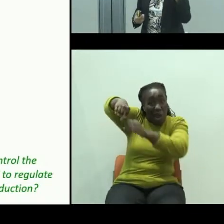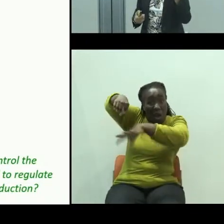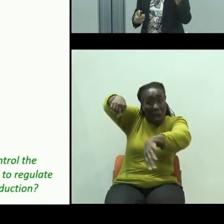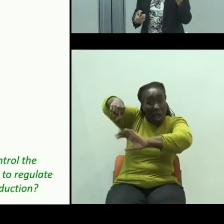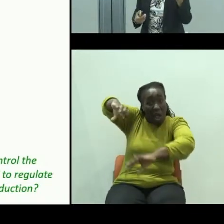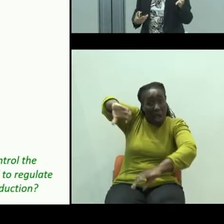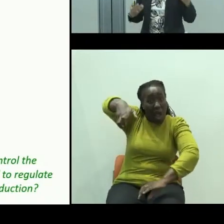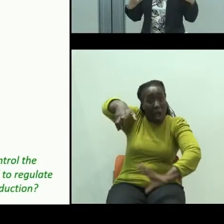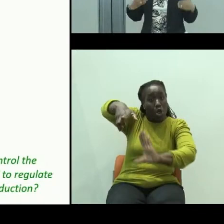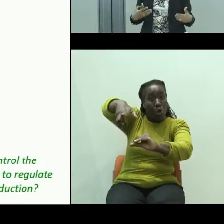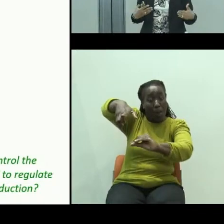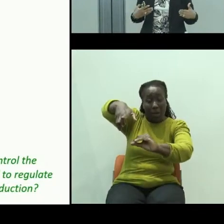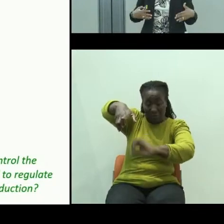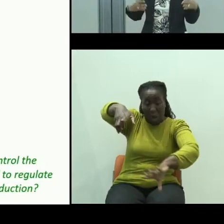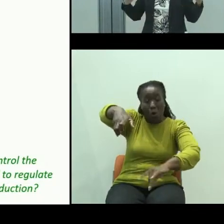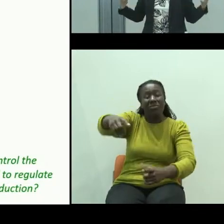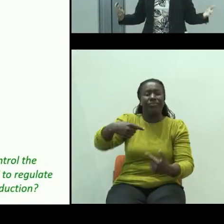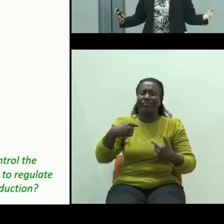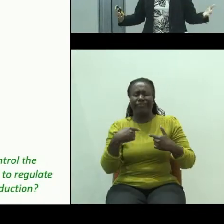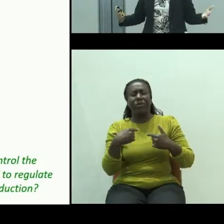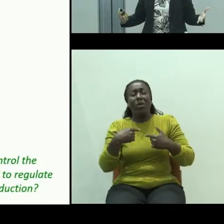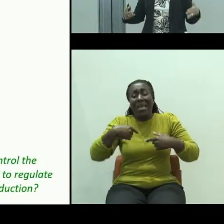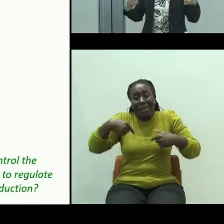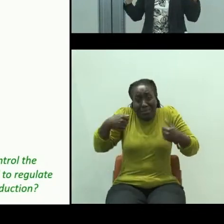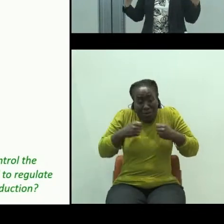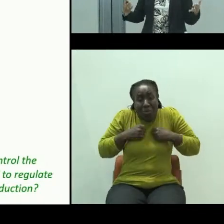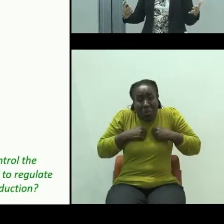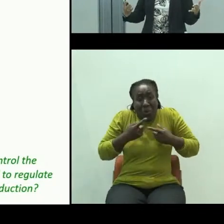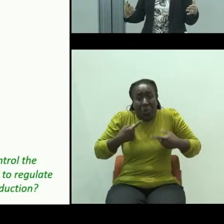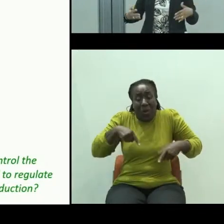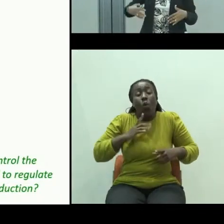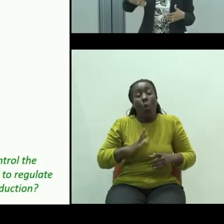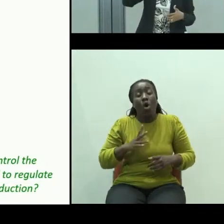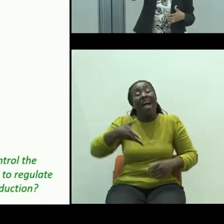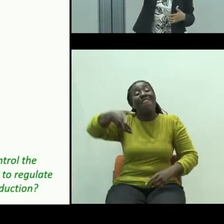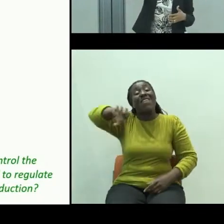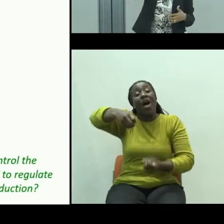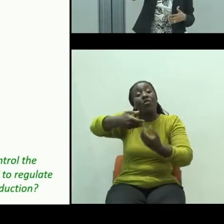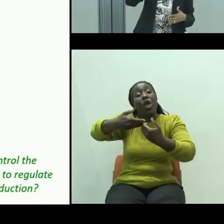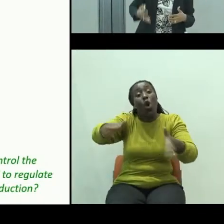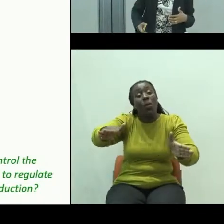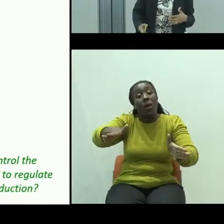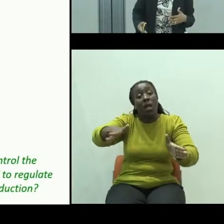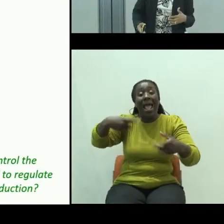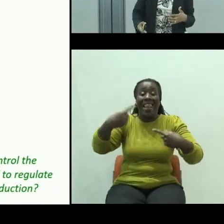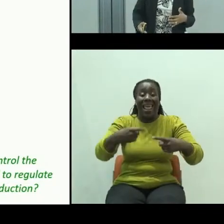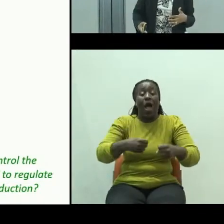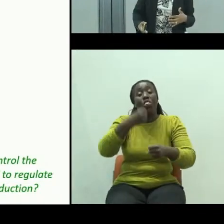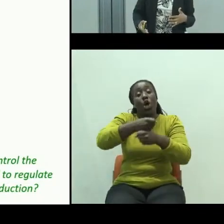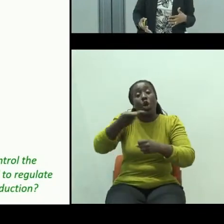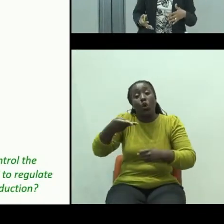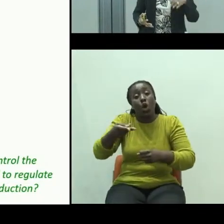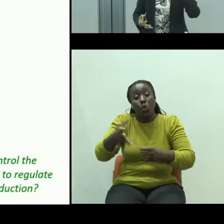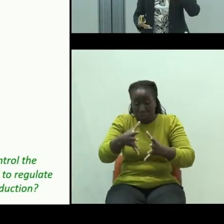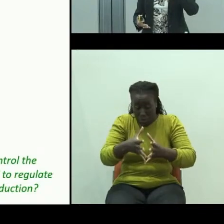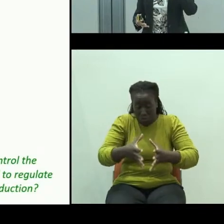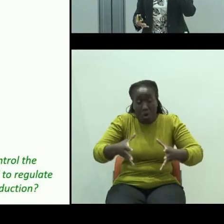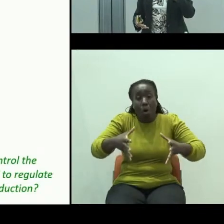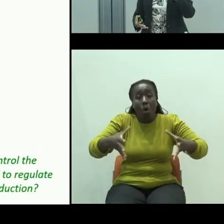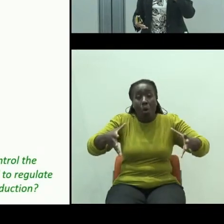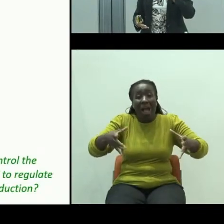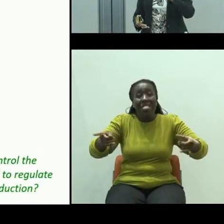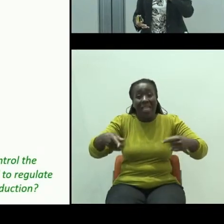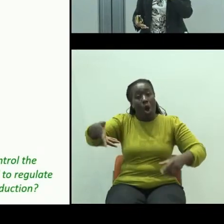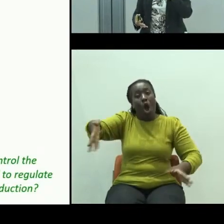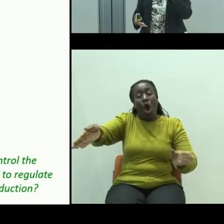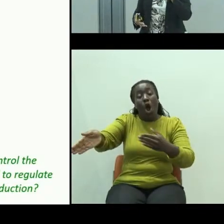water to not flow. In our case, we want a valve that when it is open, it allows the glucose to be used for growth, And when we